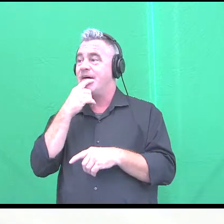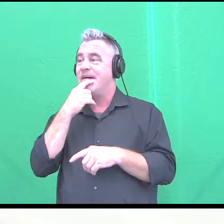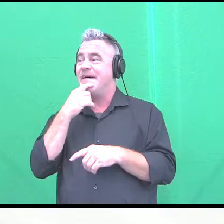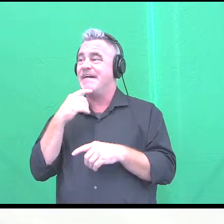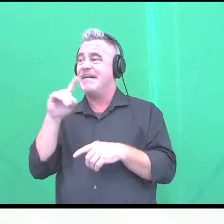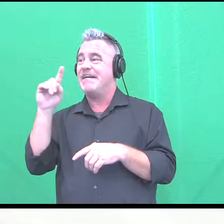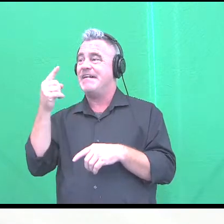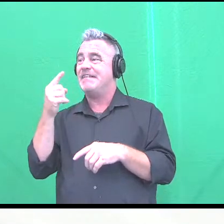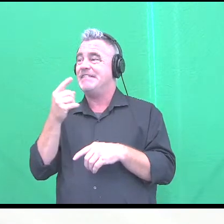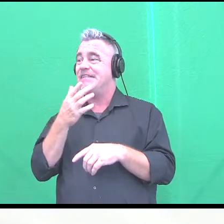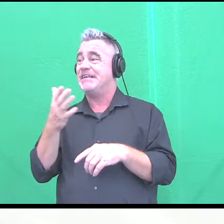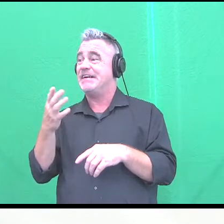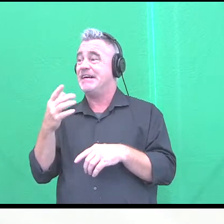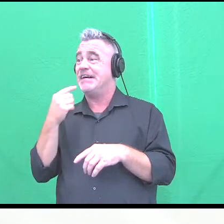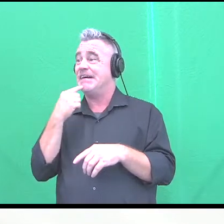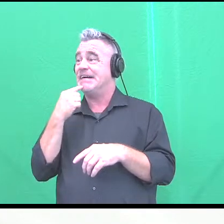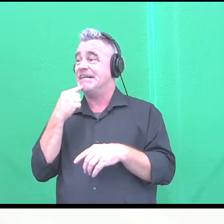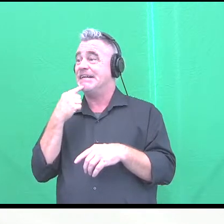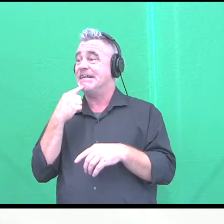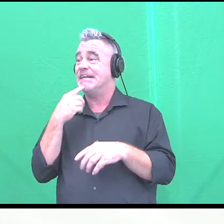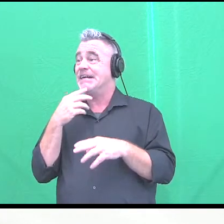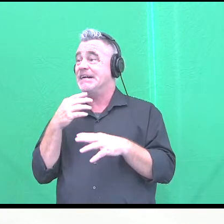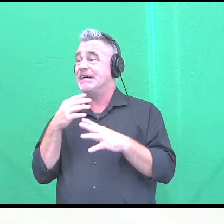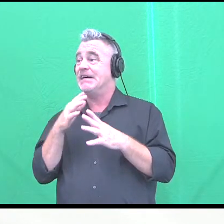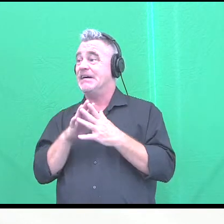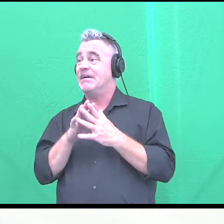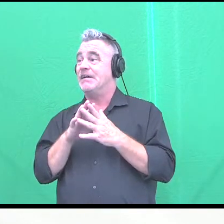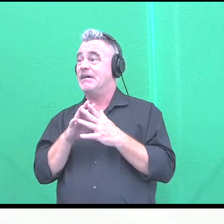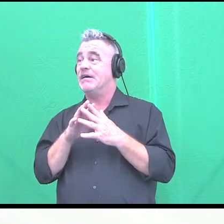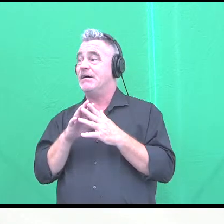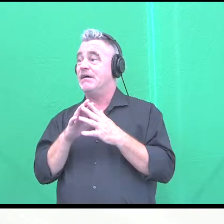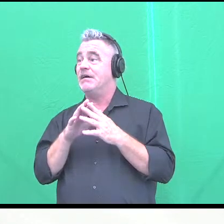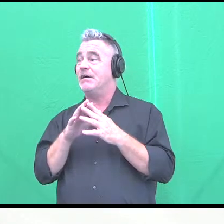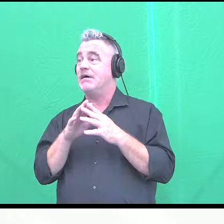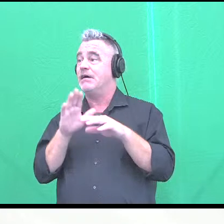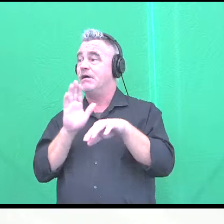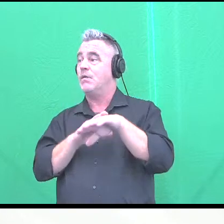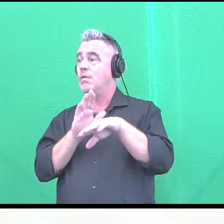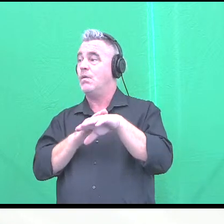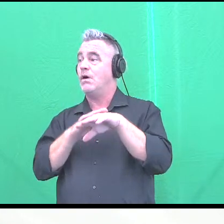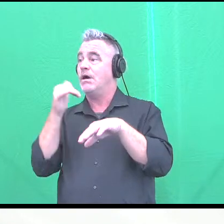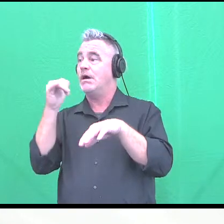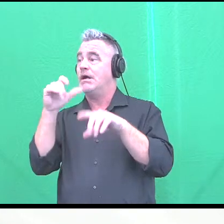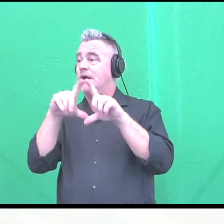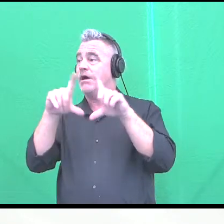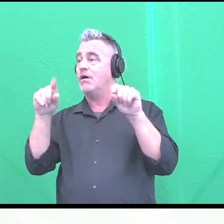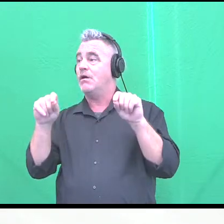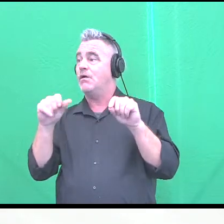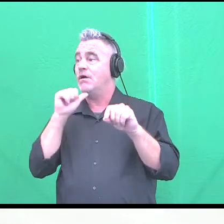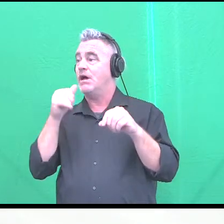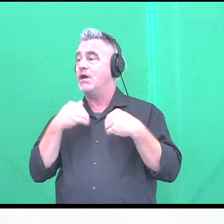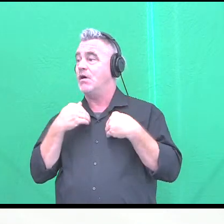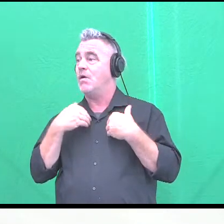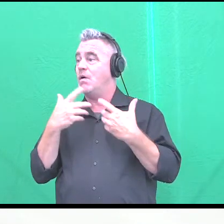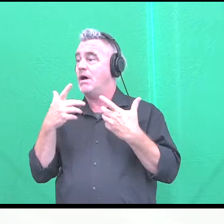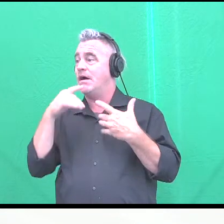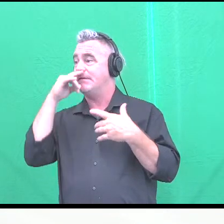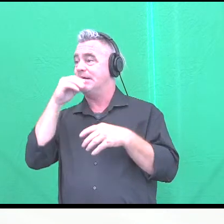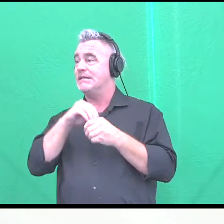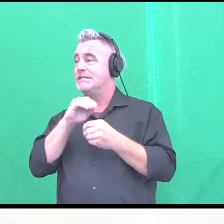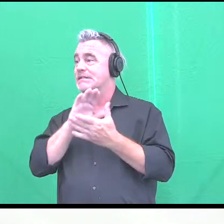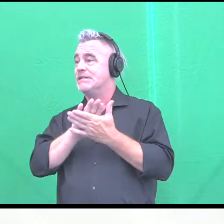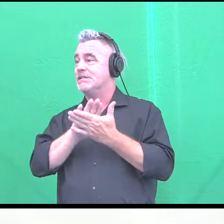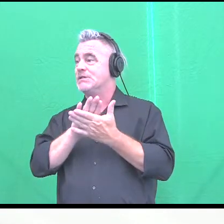First of all, I need to say beware of yellow cards. I have no children in school here, but I have been a